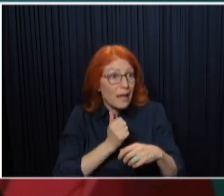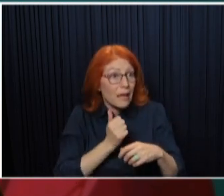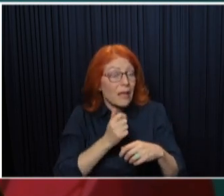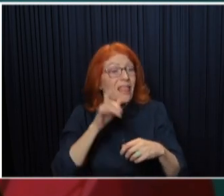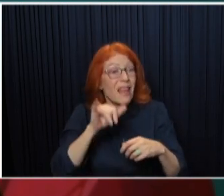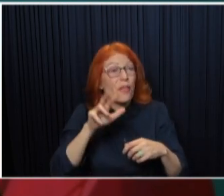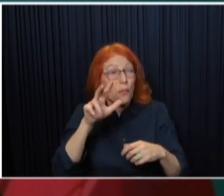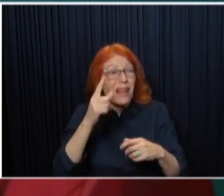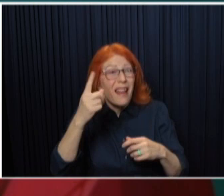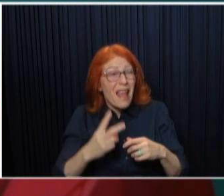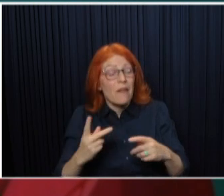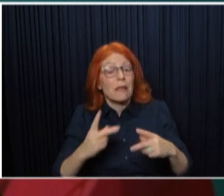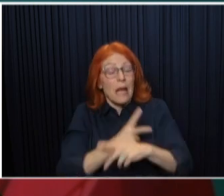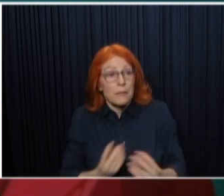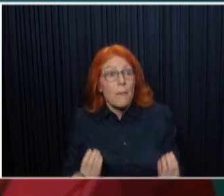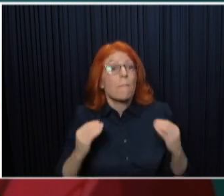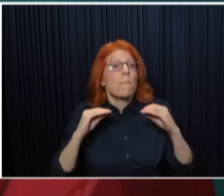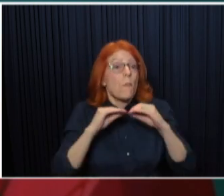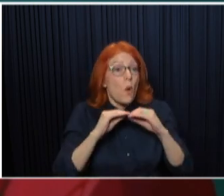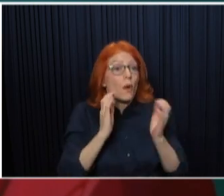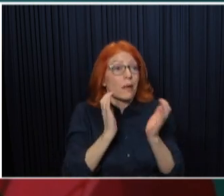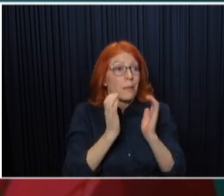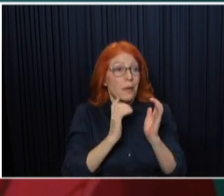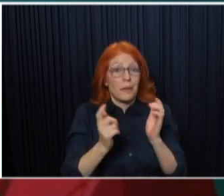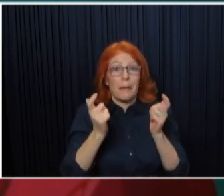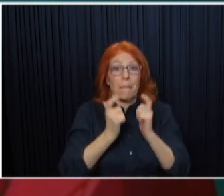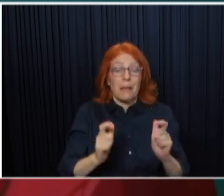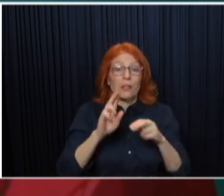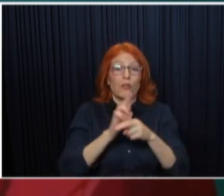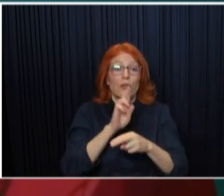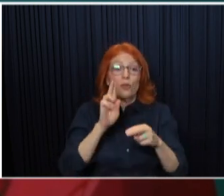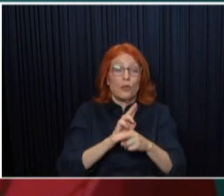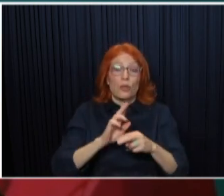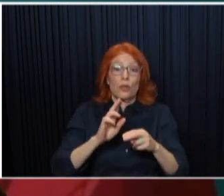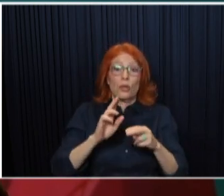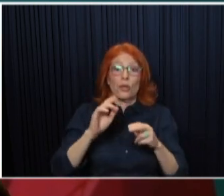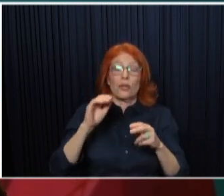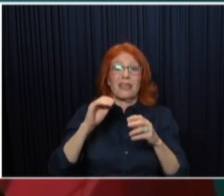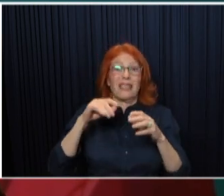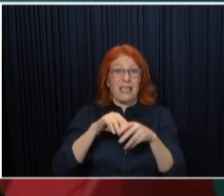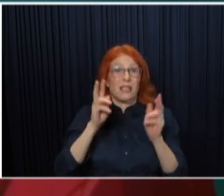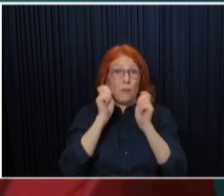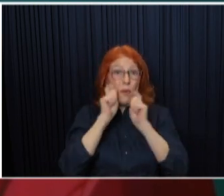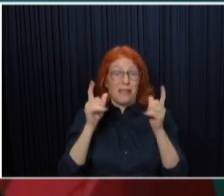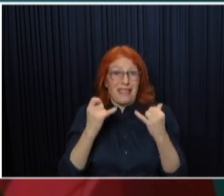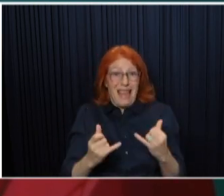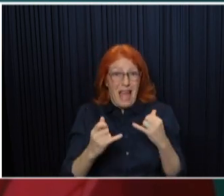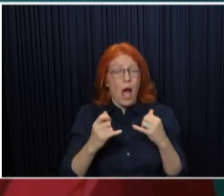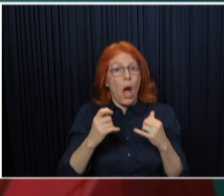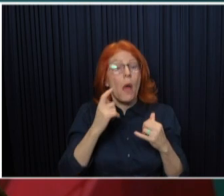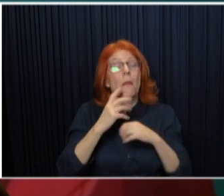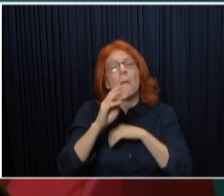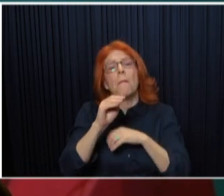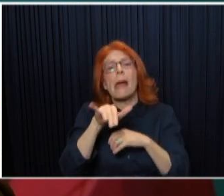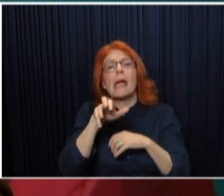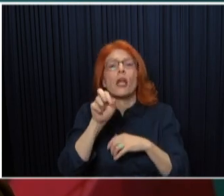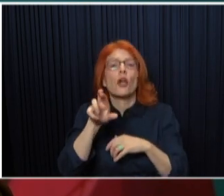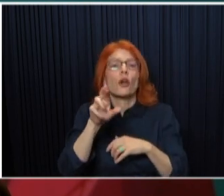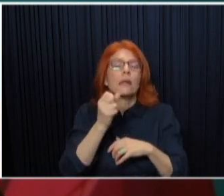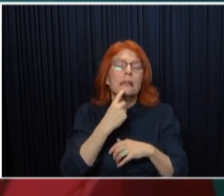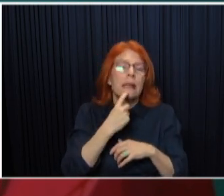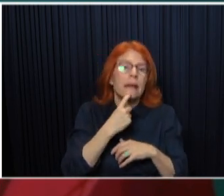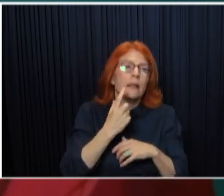That's 3.5 times more than their biggest user in all of Surprise now. The mayor says